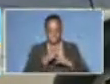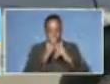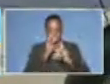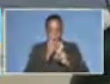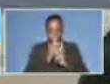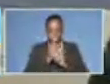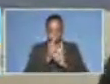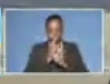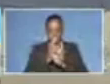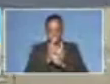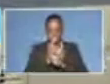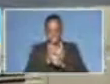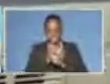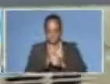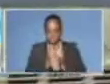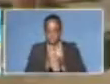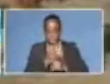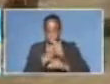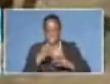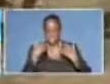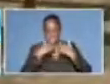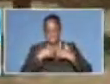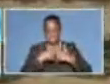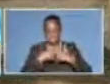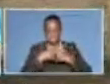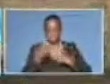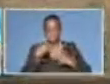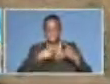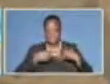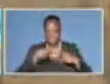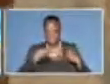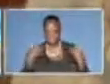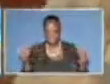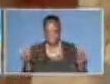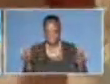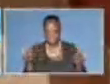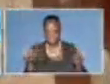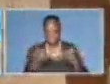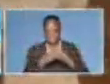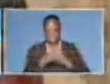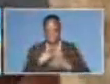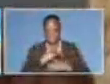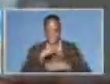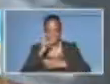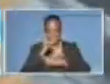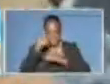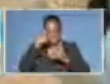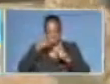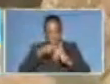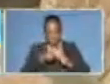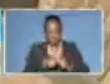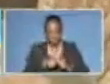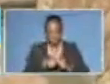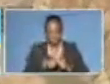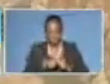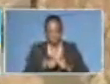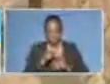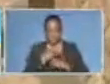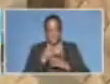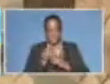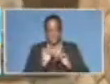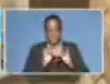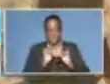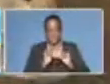and the cost of electricity when they come in country. And so we have to be mindful of how those would continue to